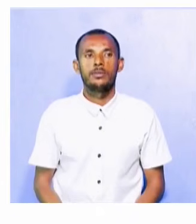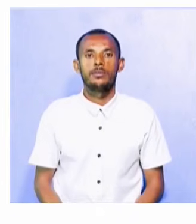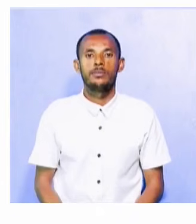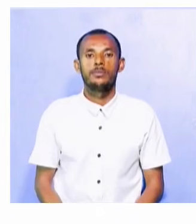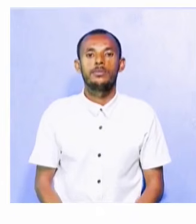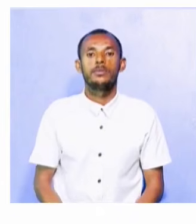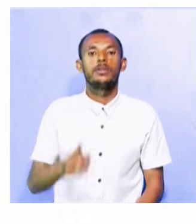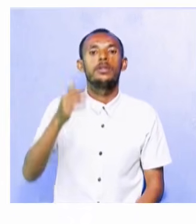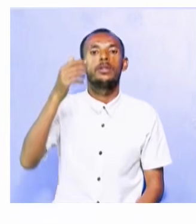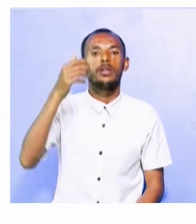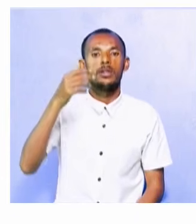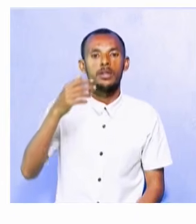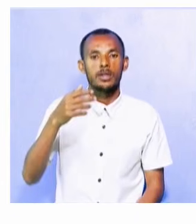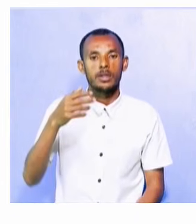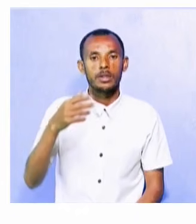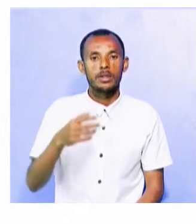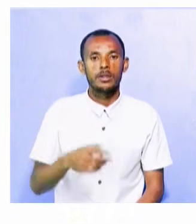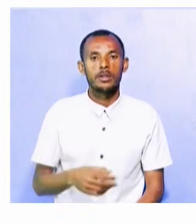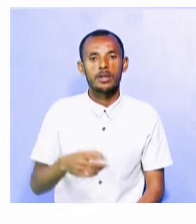a square patio.